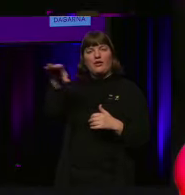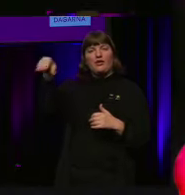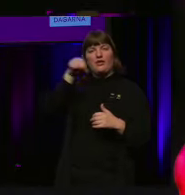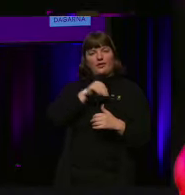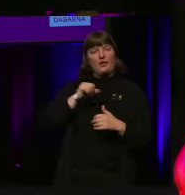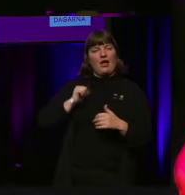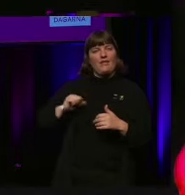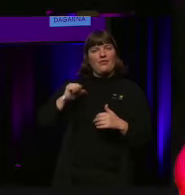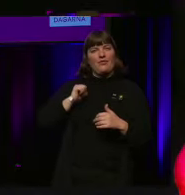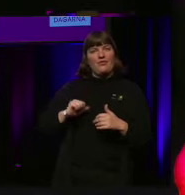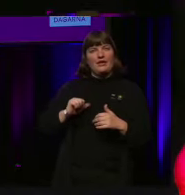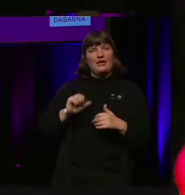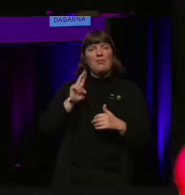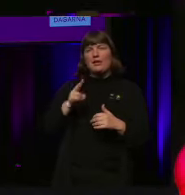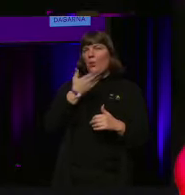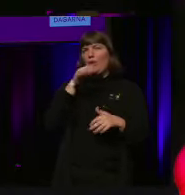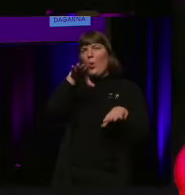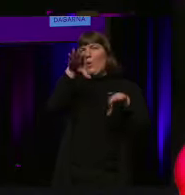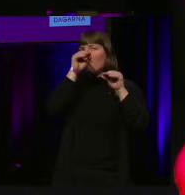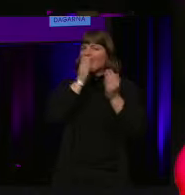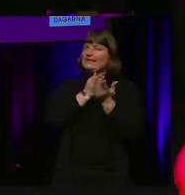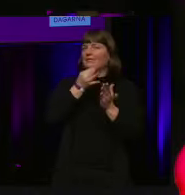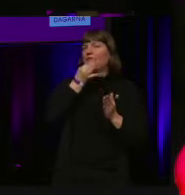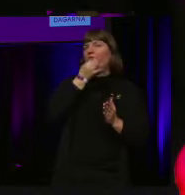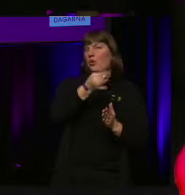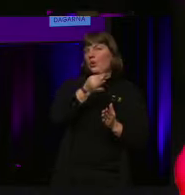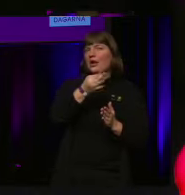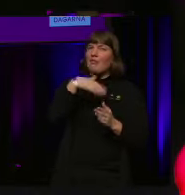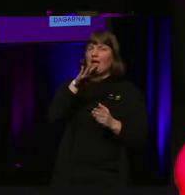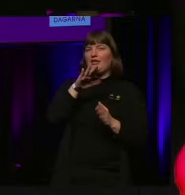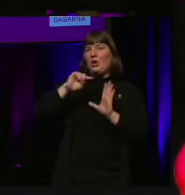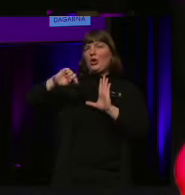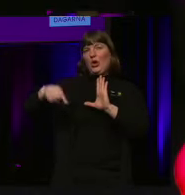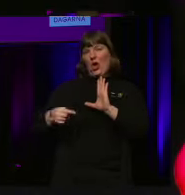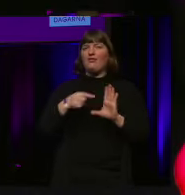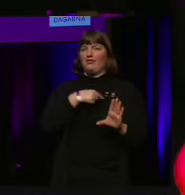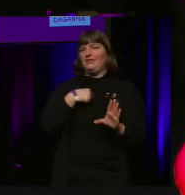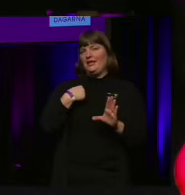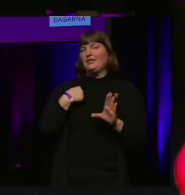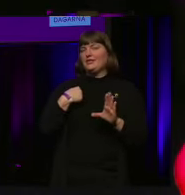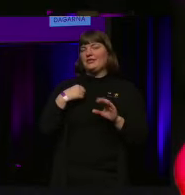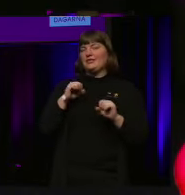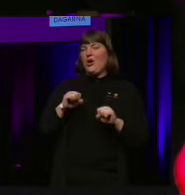I don't really see the question, but more as a demand for us to